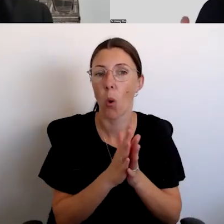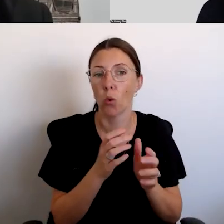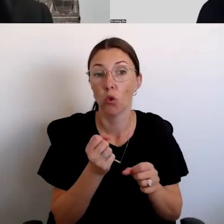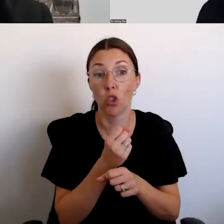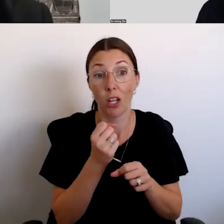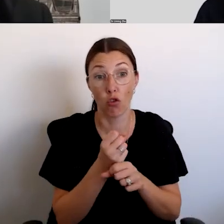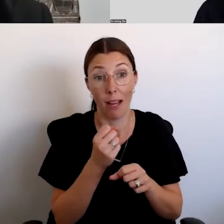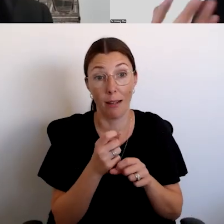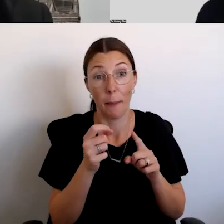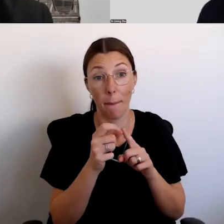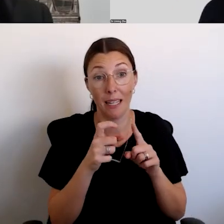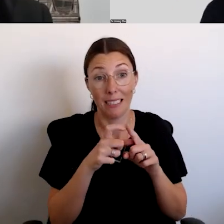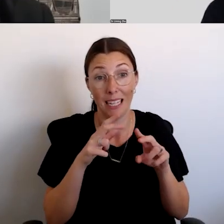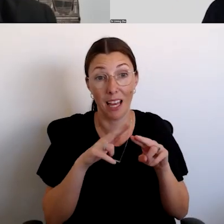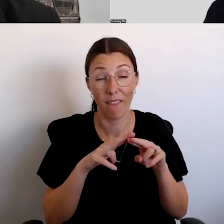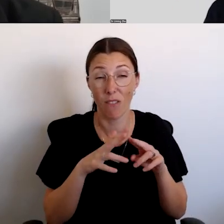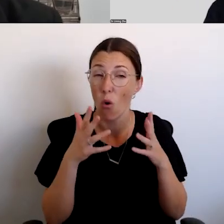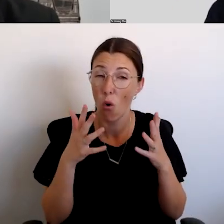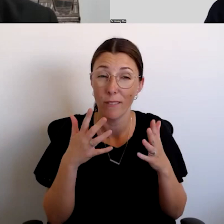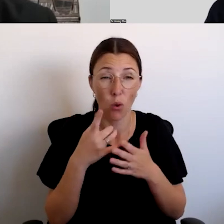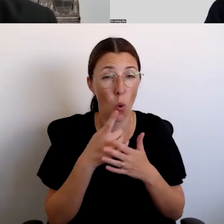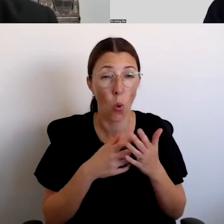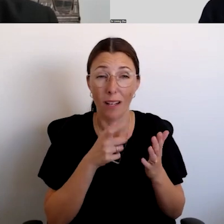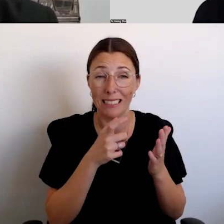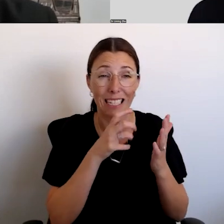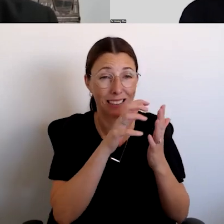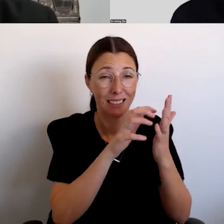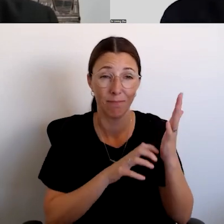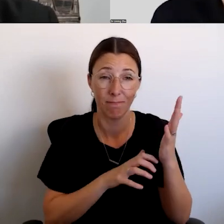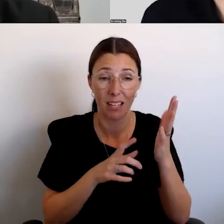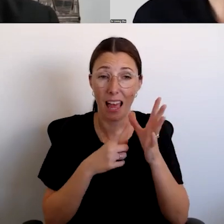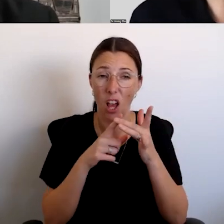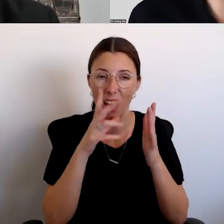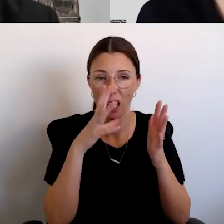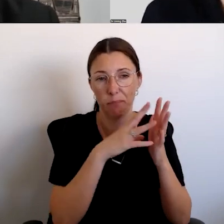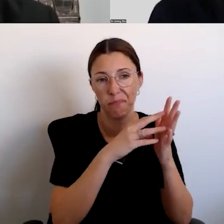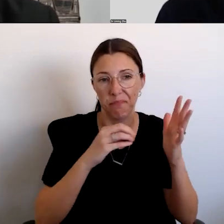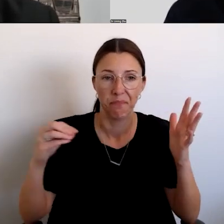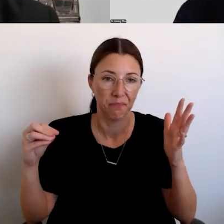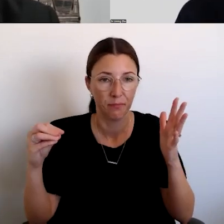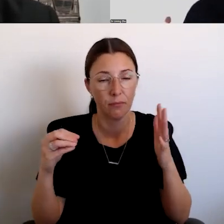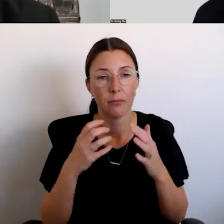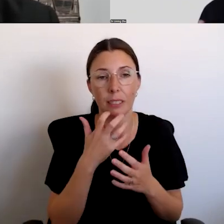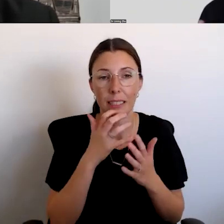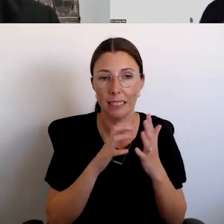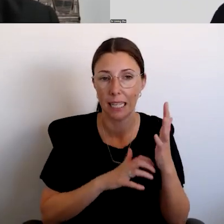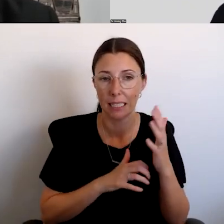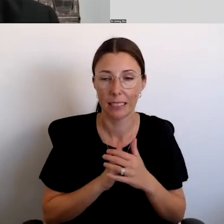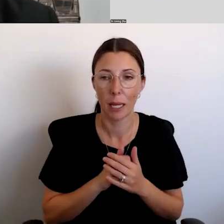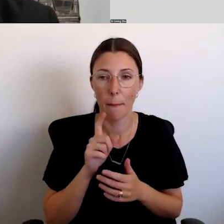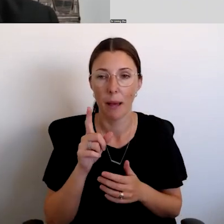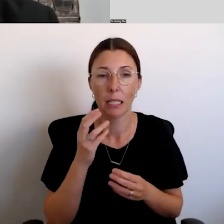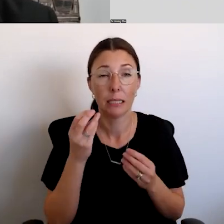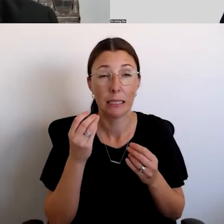lot of times it's just text. Actually, AI just extract the text from PDF. But some PDF, as you know, it can take picture